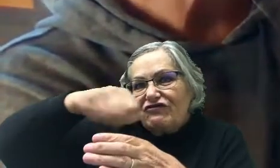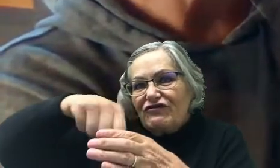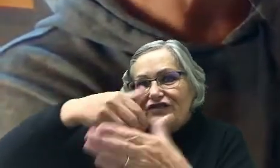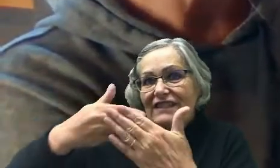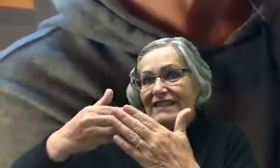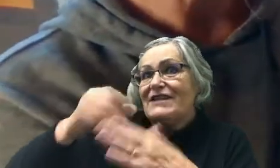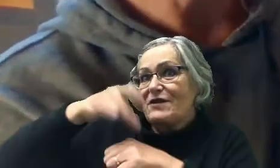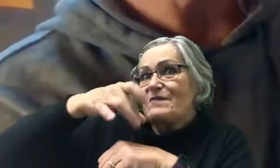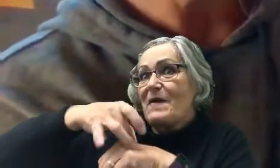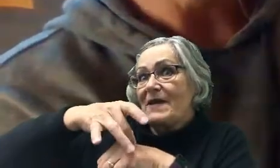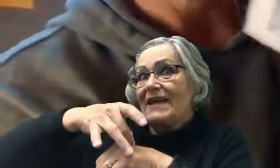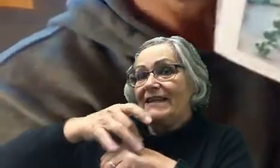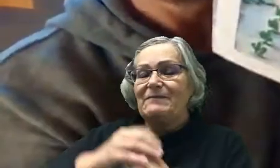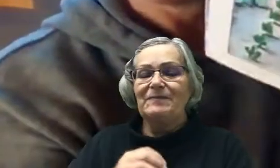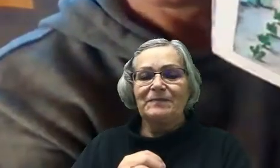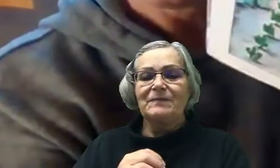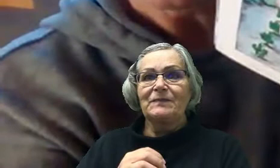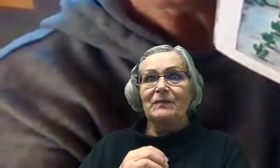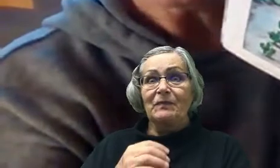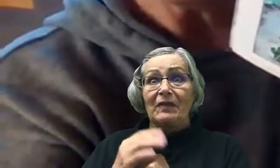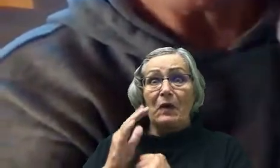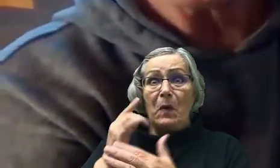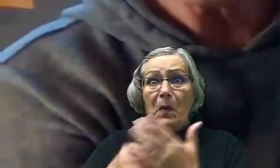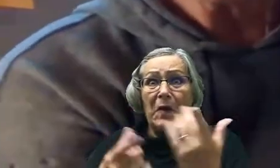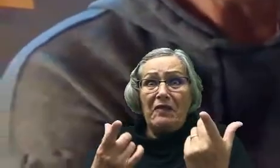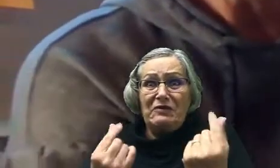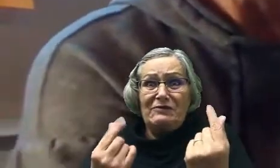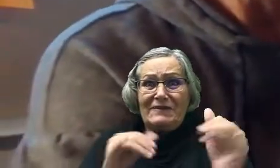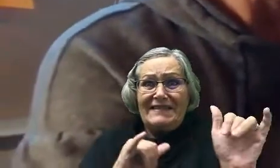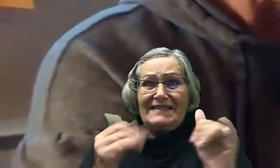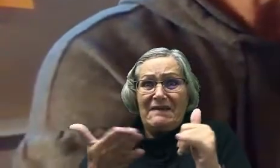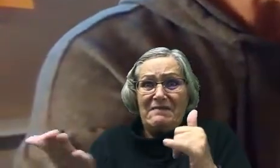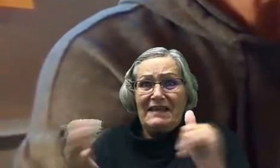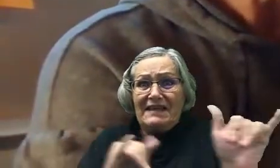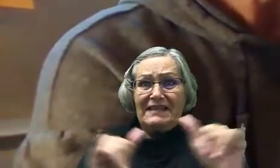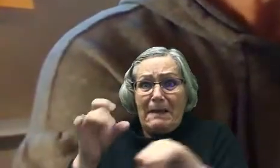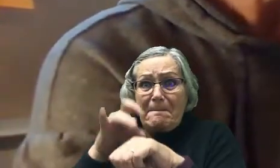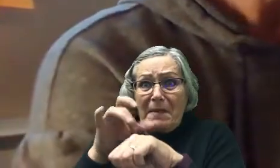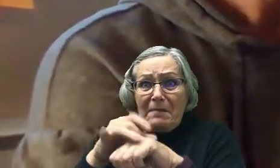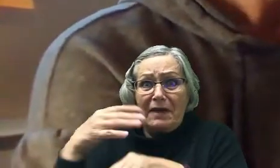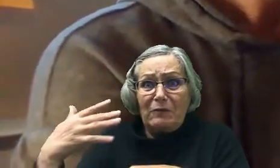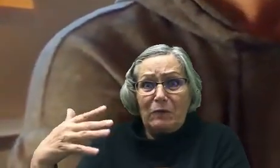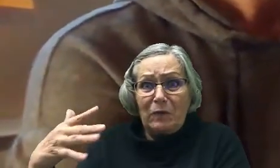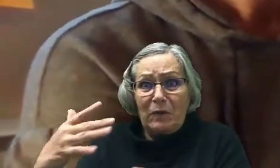with water around it. They're both doing this to the same pumpkin.